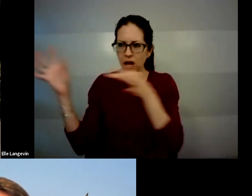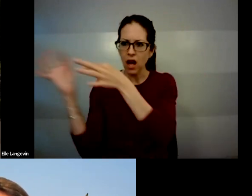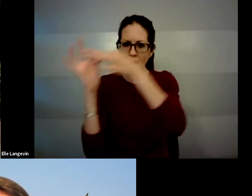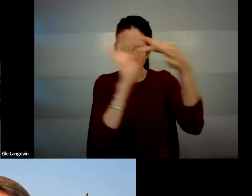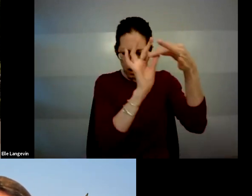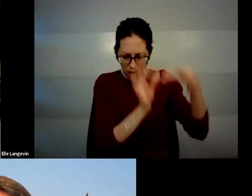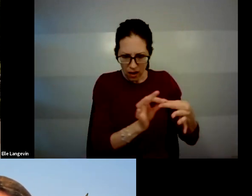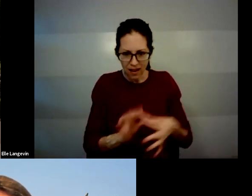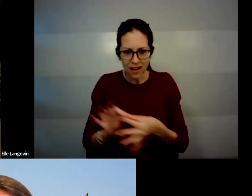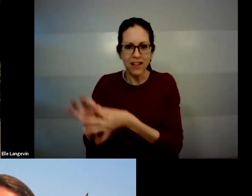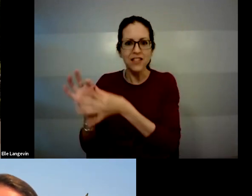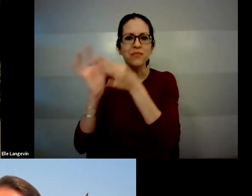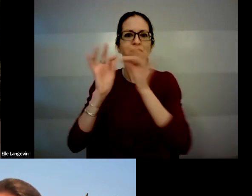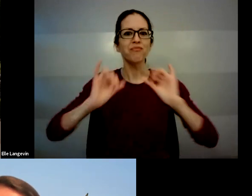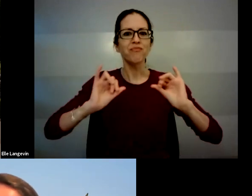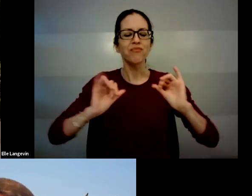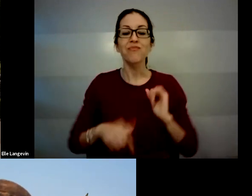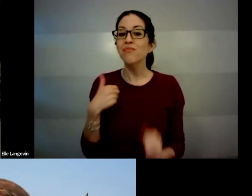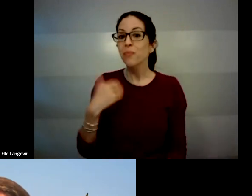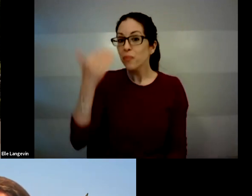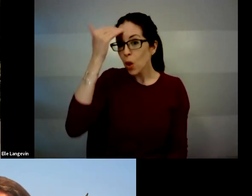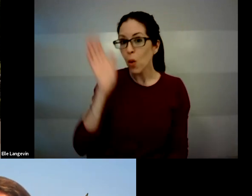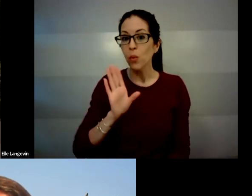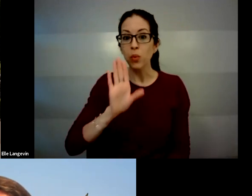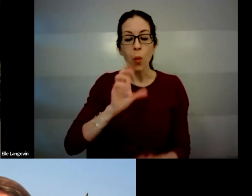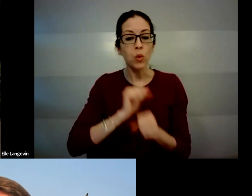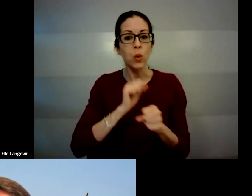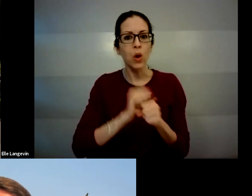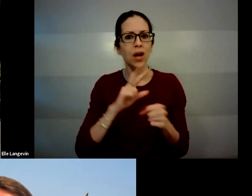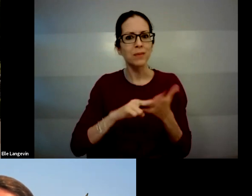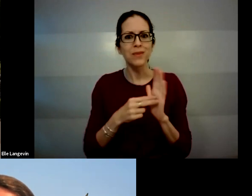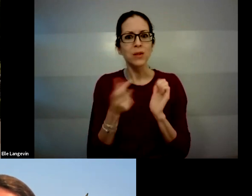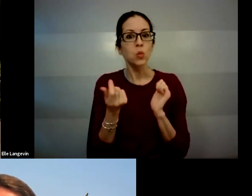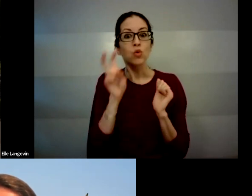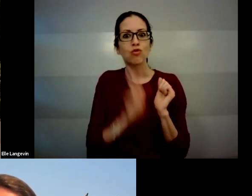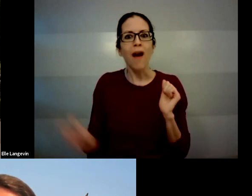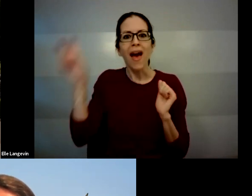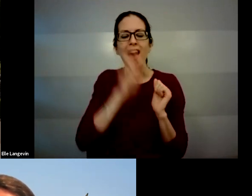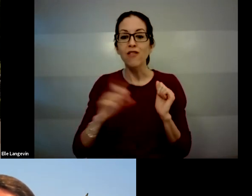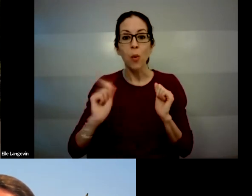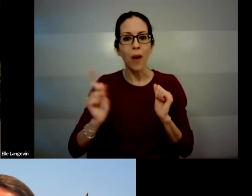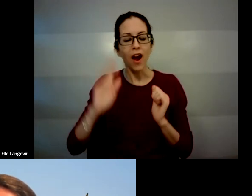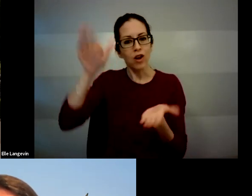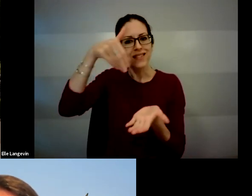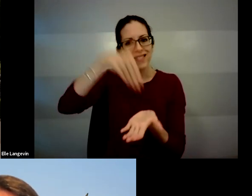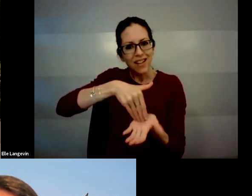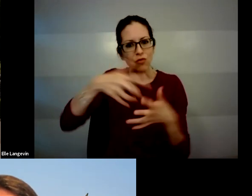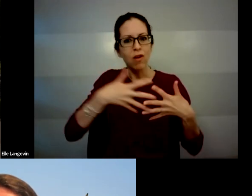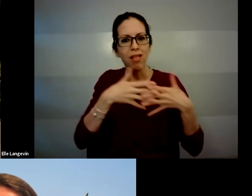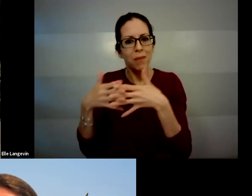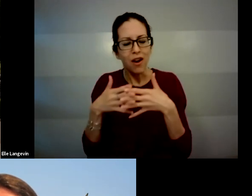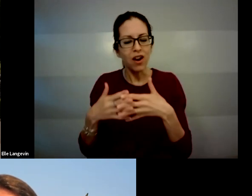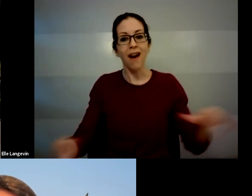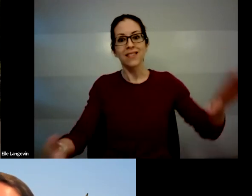your career, you do quite a bit of traveling to Central and South America to study these birds. Can you tell us a little bit about what a migratory